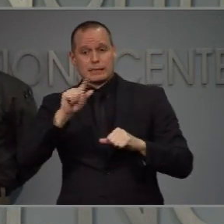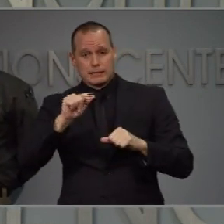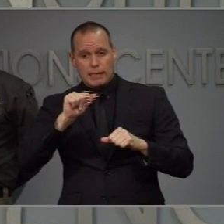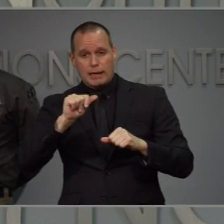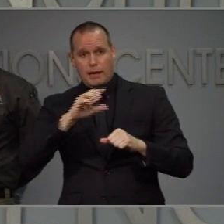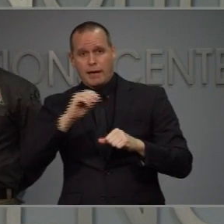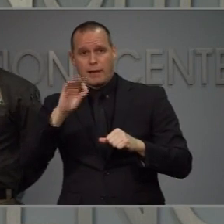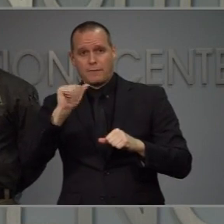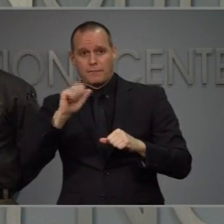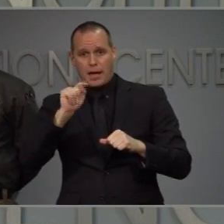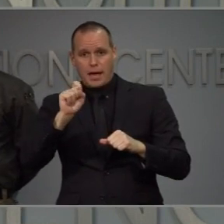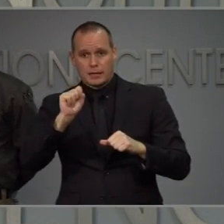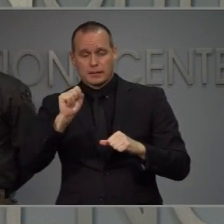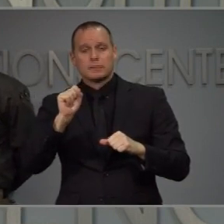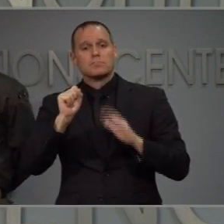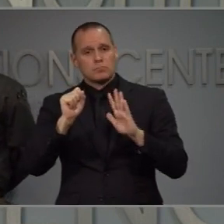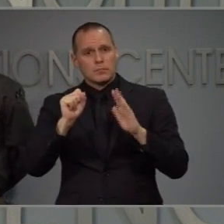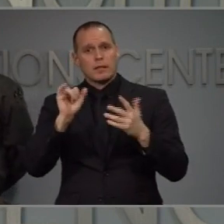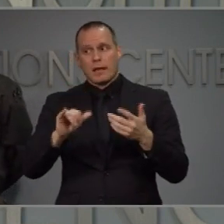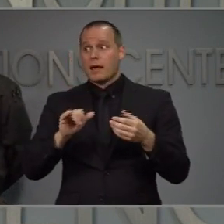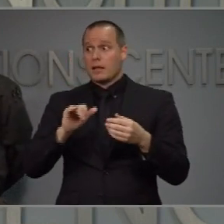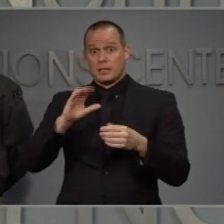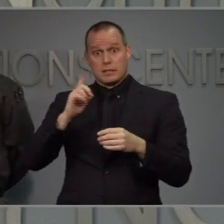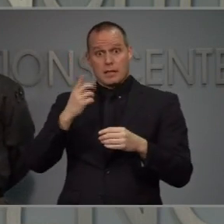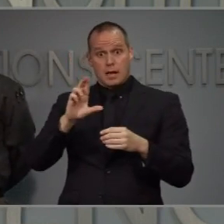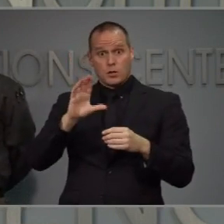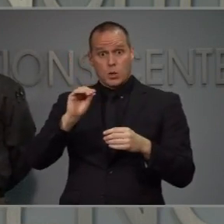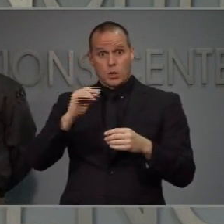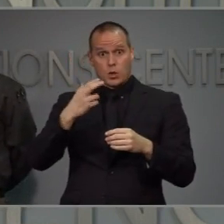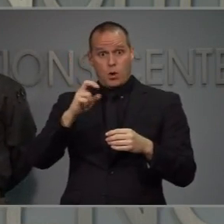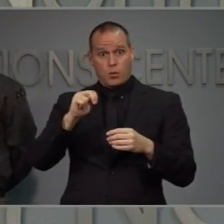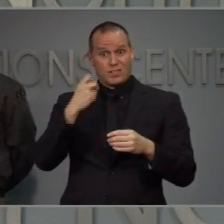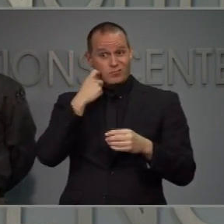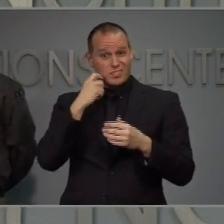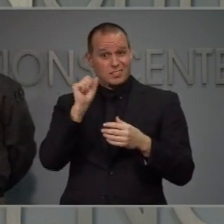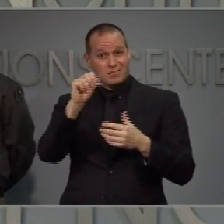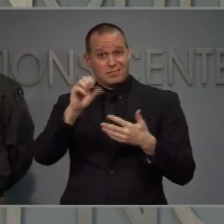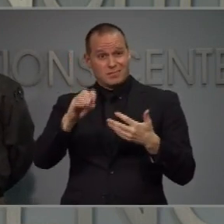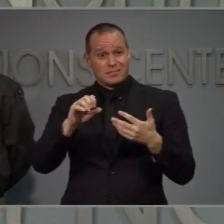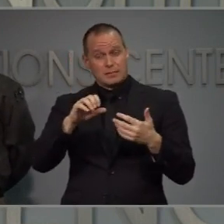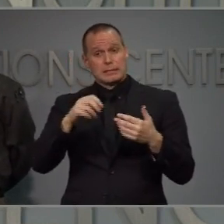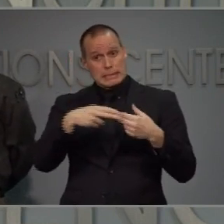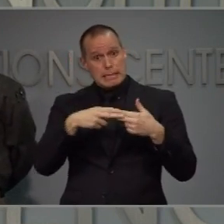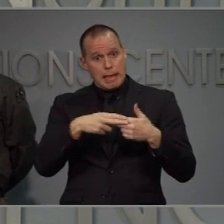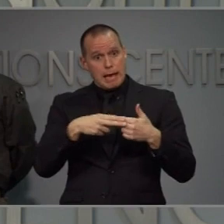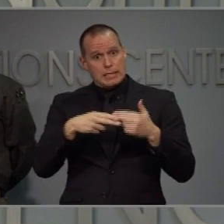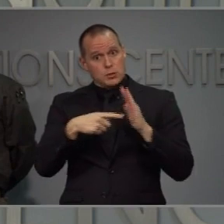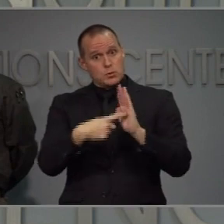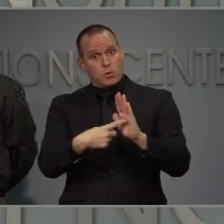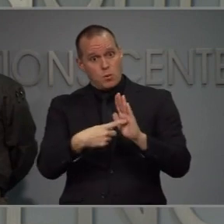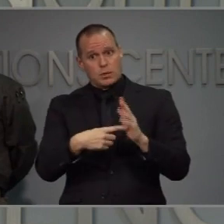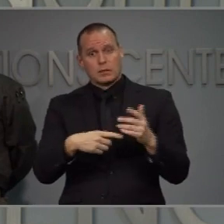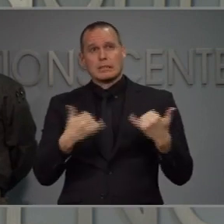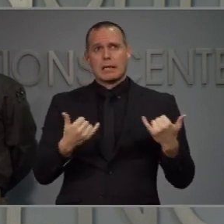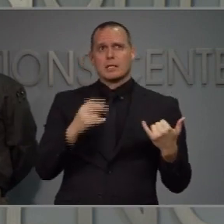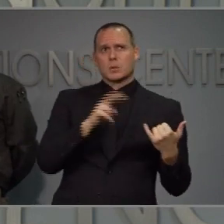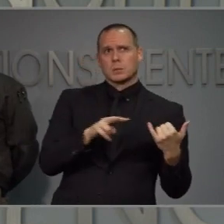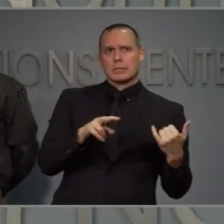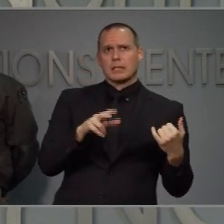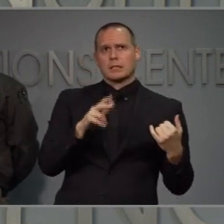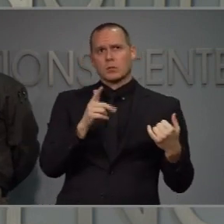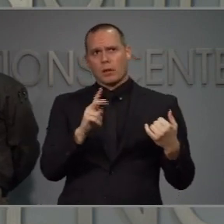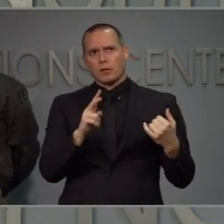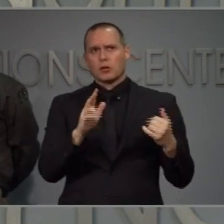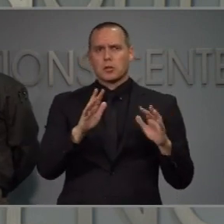facts, and on the indicators that Dr. Cohen presented. Between now, I guess today's 22nd, 23rd of